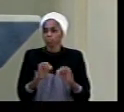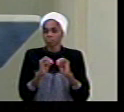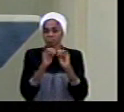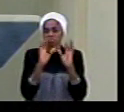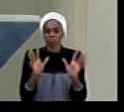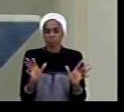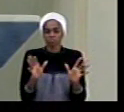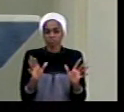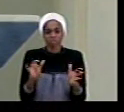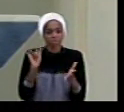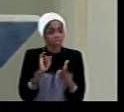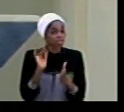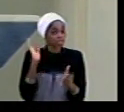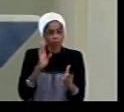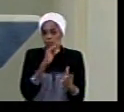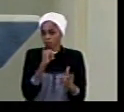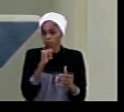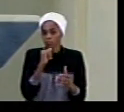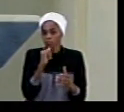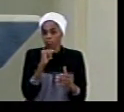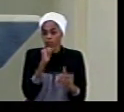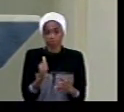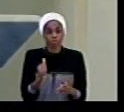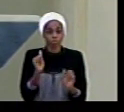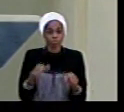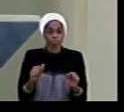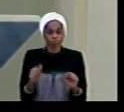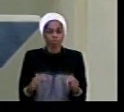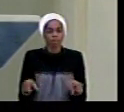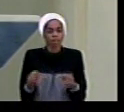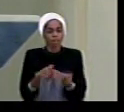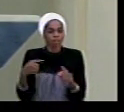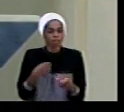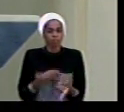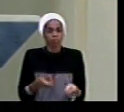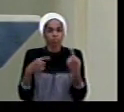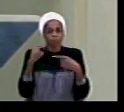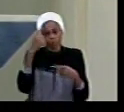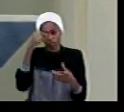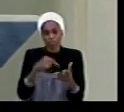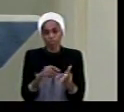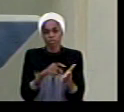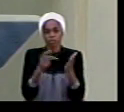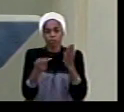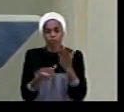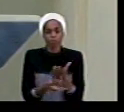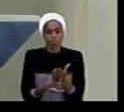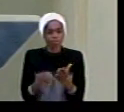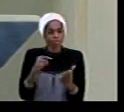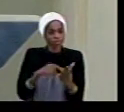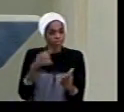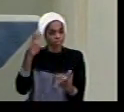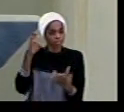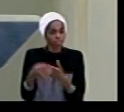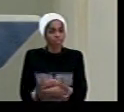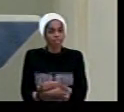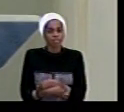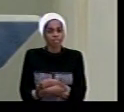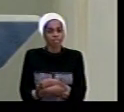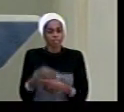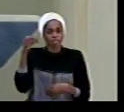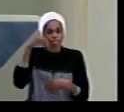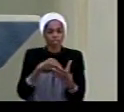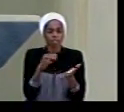shall be impossible as we come for this crusade these 6 days in the name